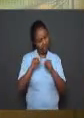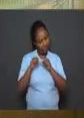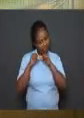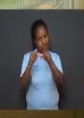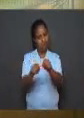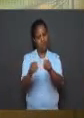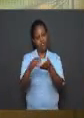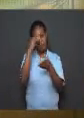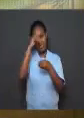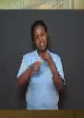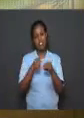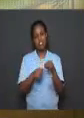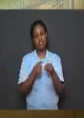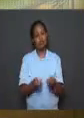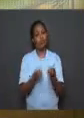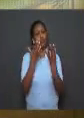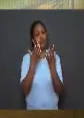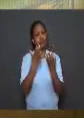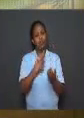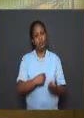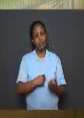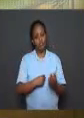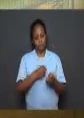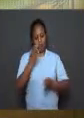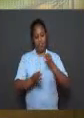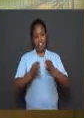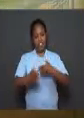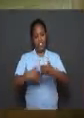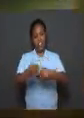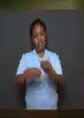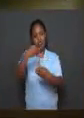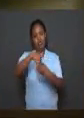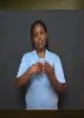about several elements of due process of law.